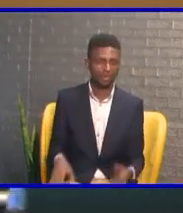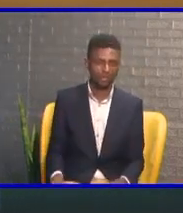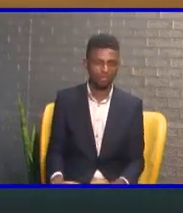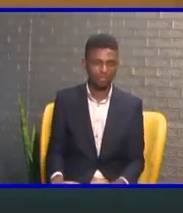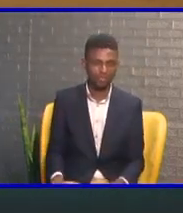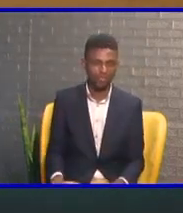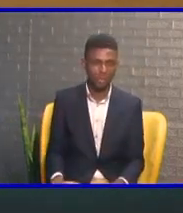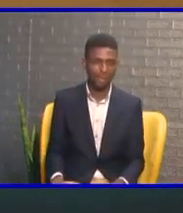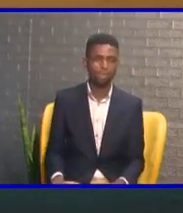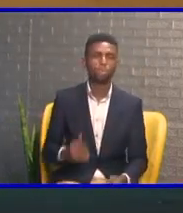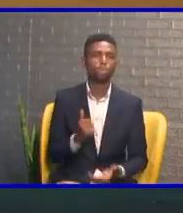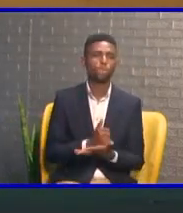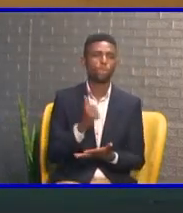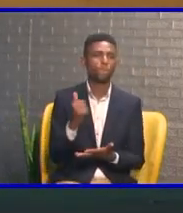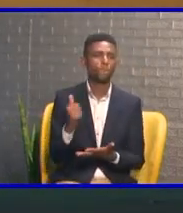Amen.